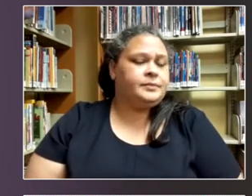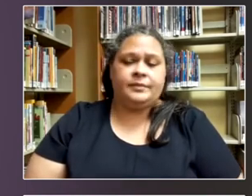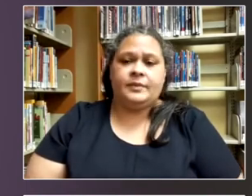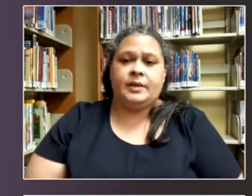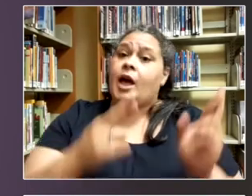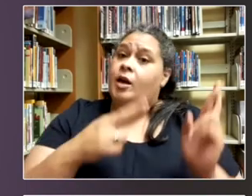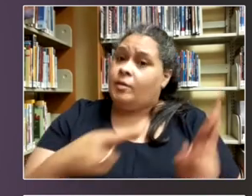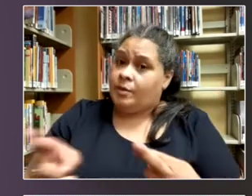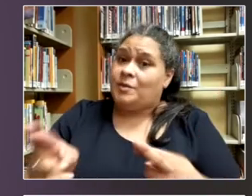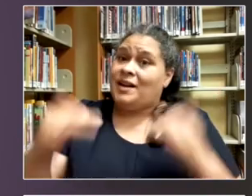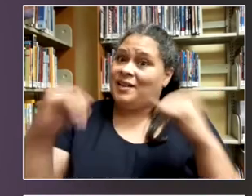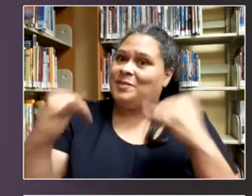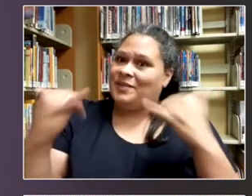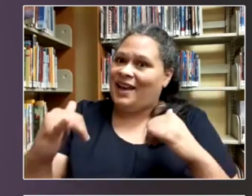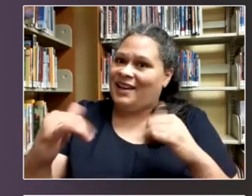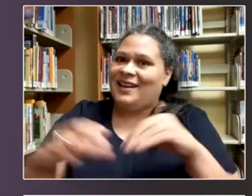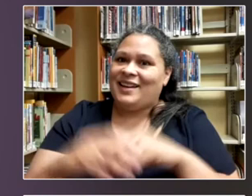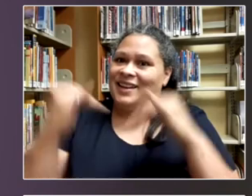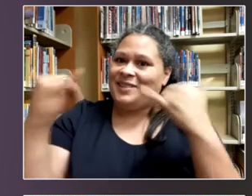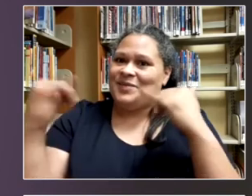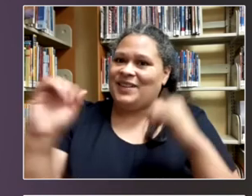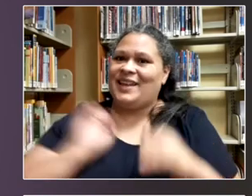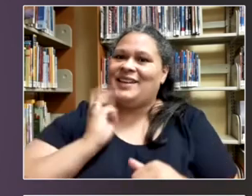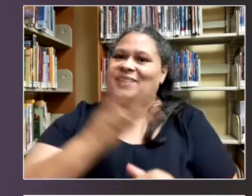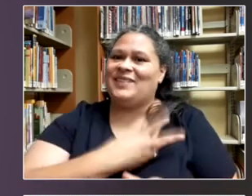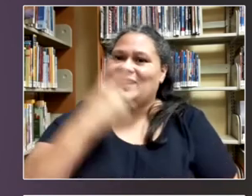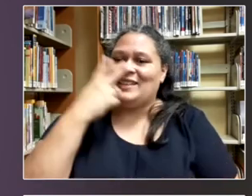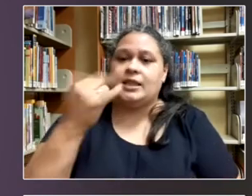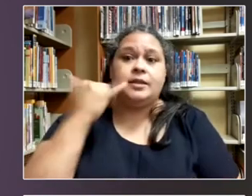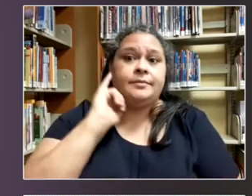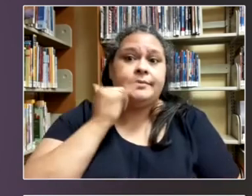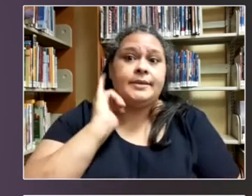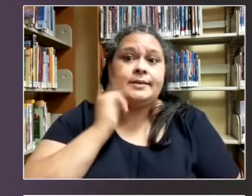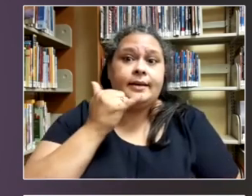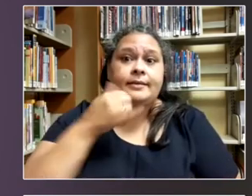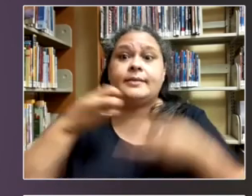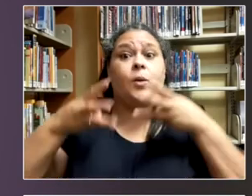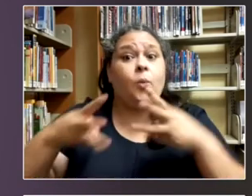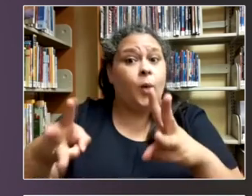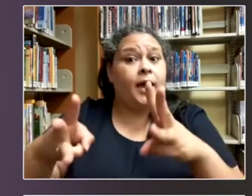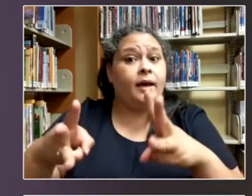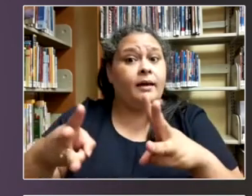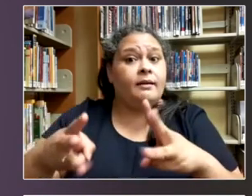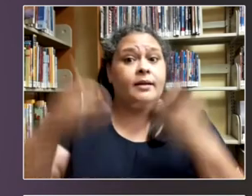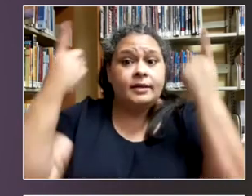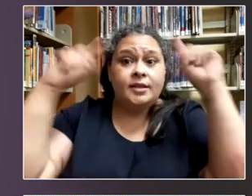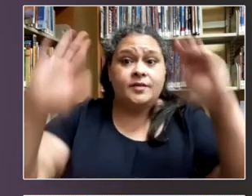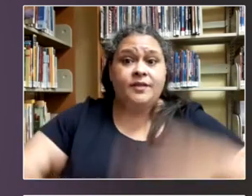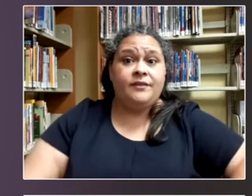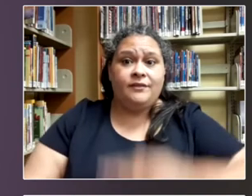Be open to play. In play, we see mistakes as stepping stones to fulfillment.